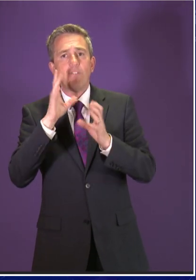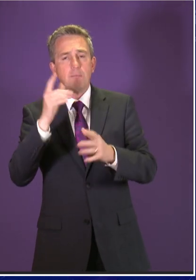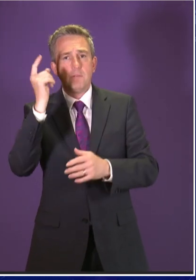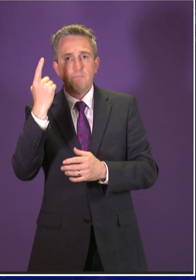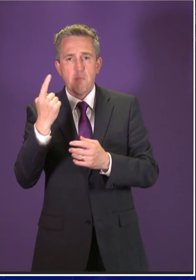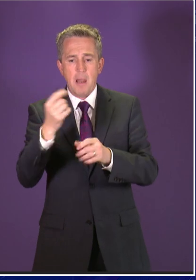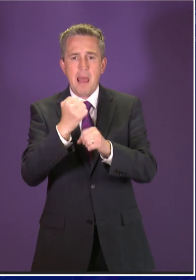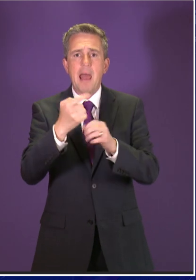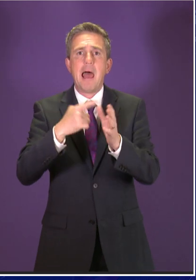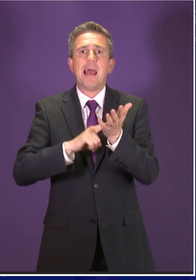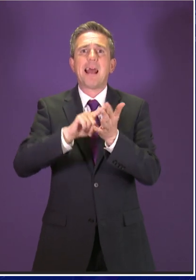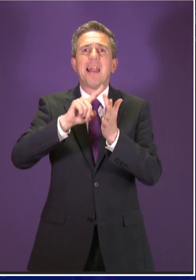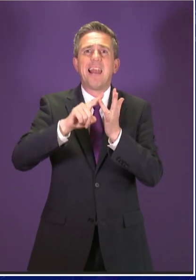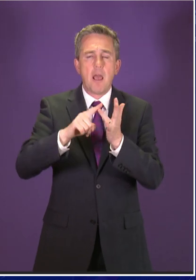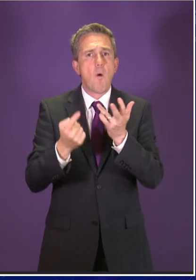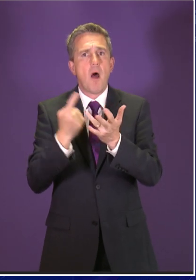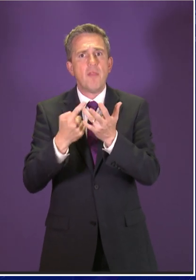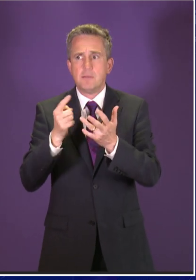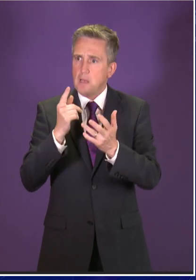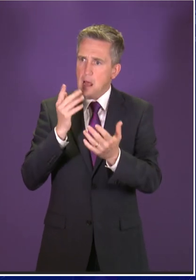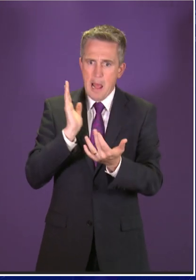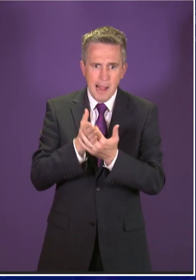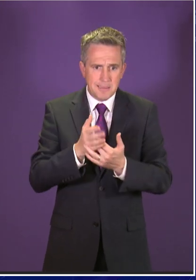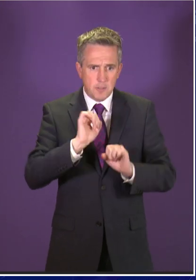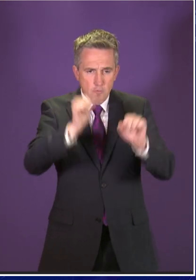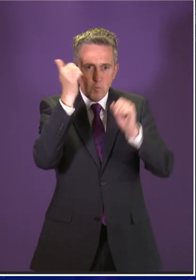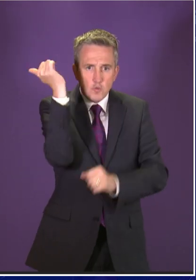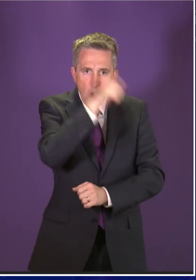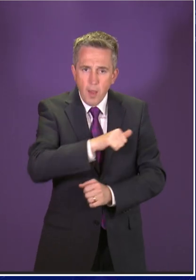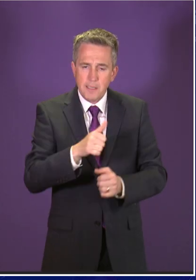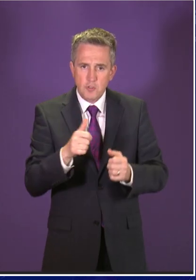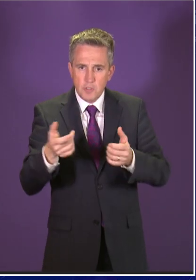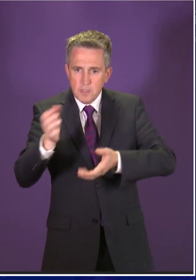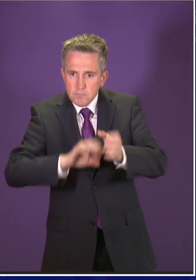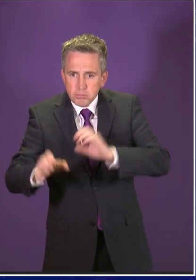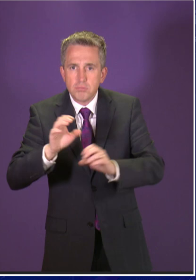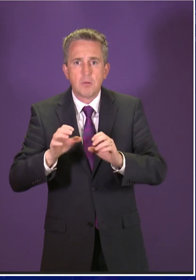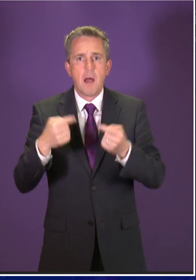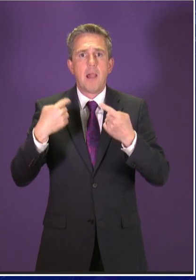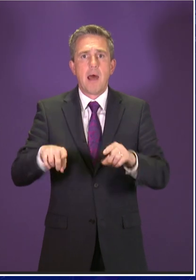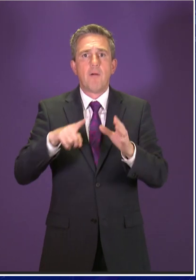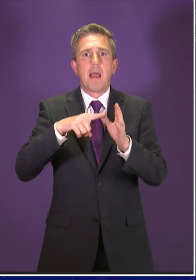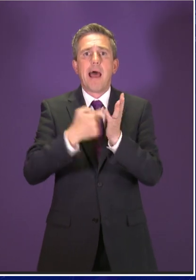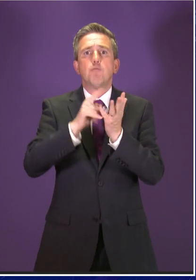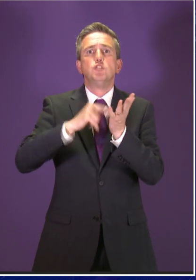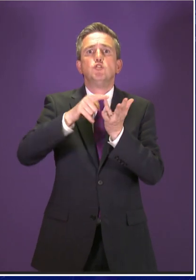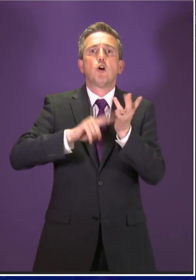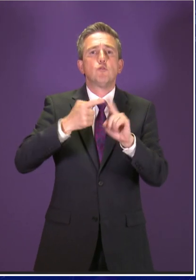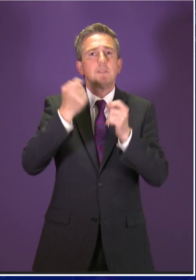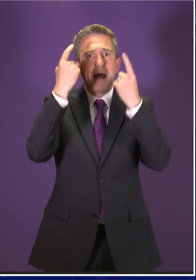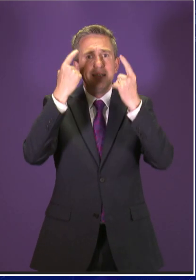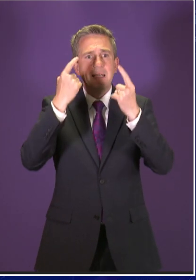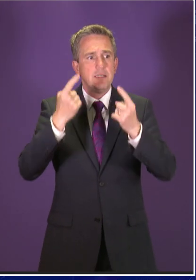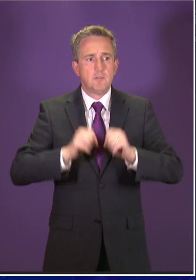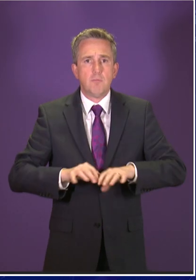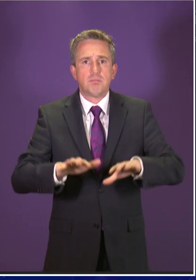the idea that individuals could have their own access to knowledge, to science, bringing the ideas of Aristotle to real life. And that